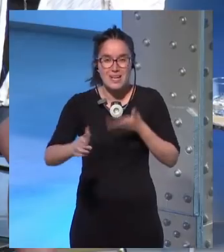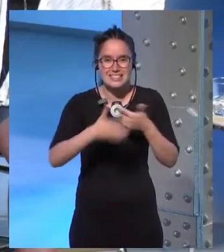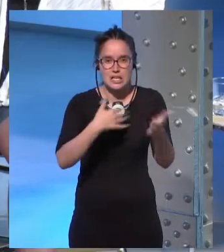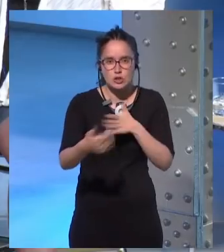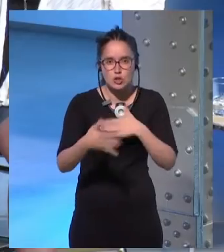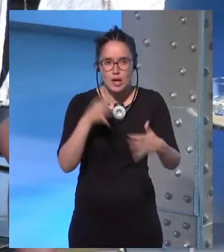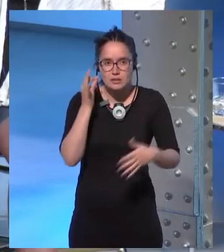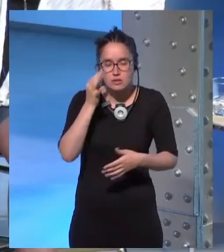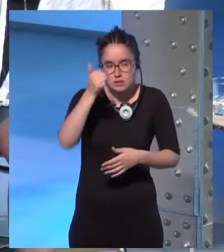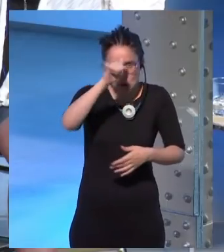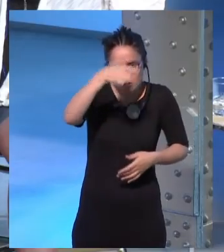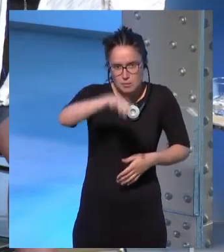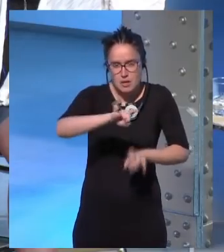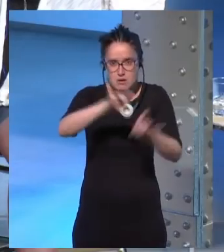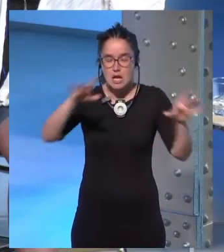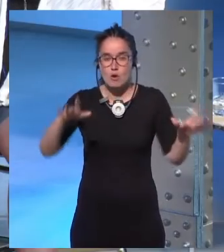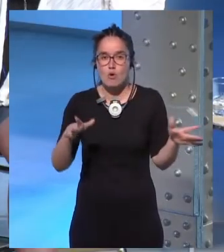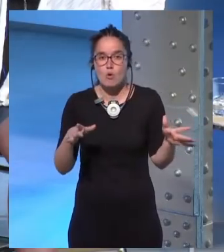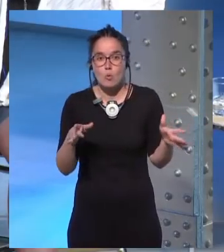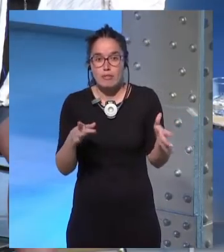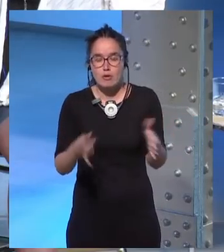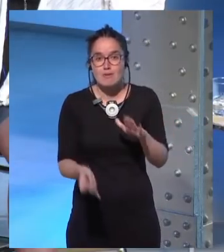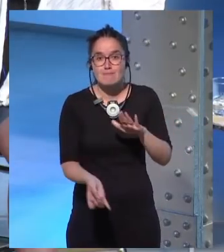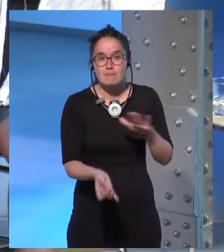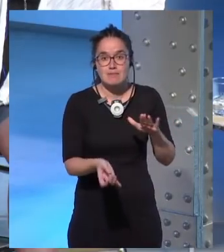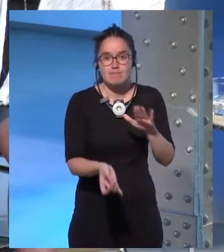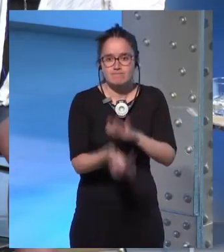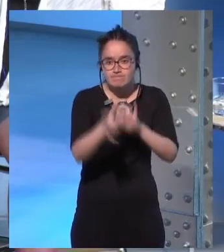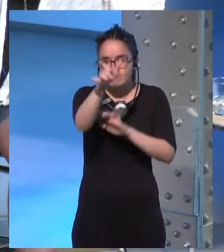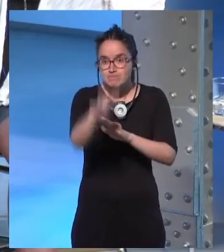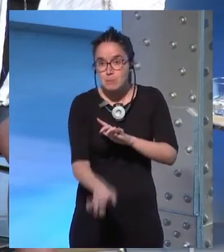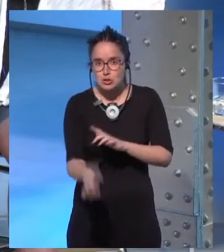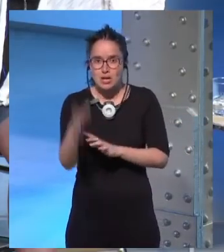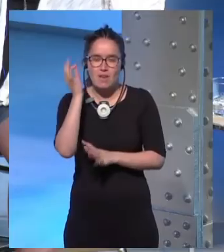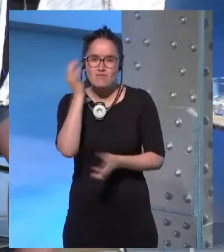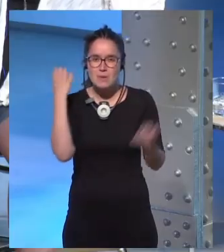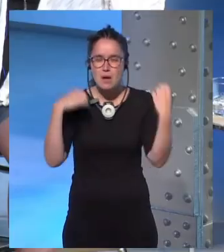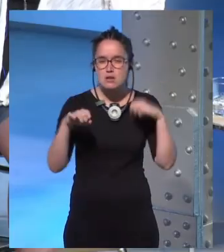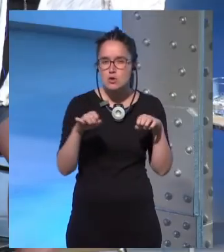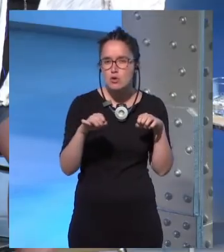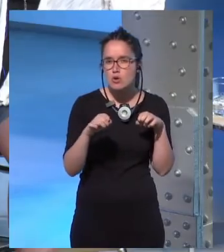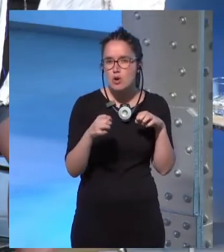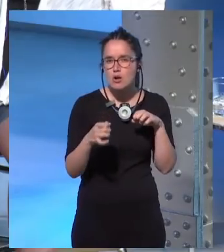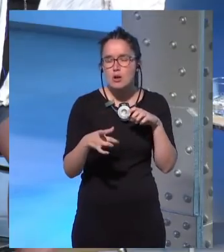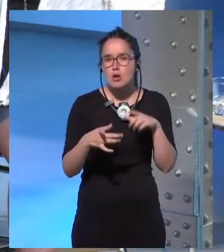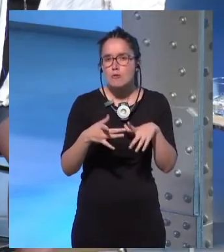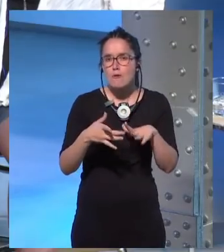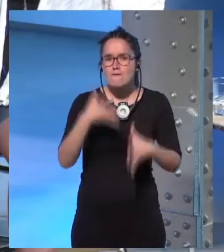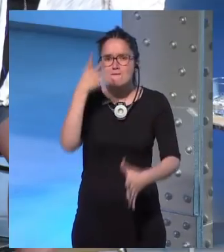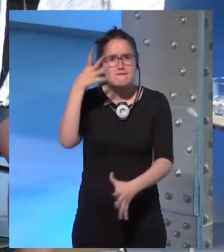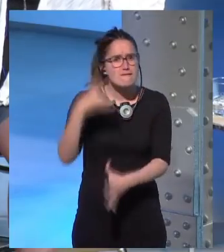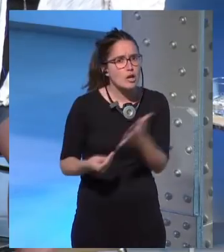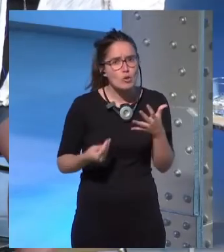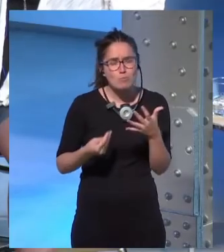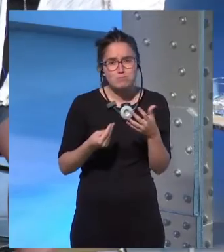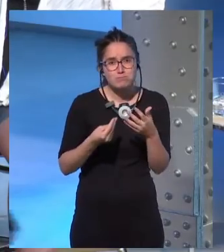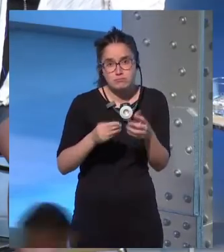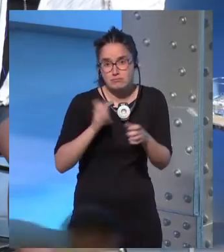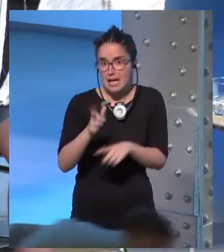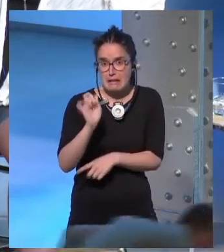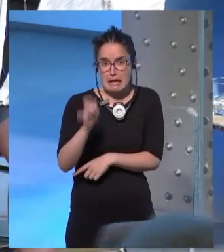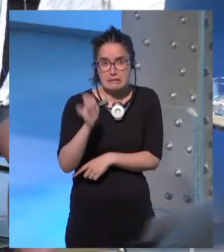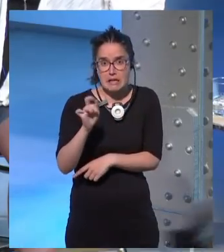into as writers, both female and both women and men writers, when